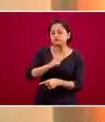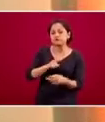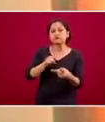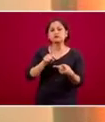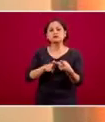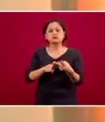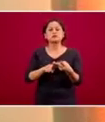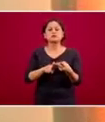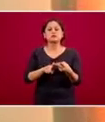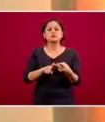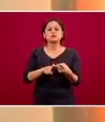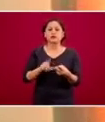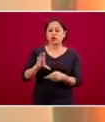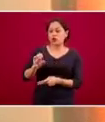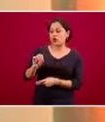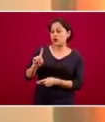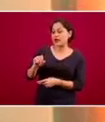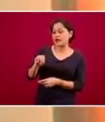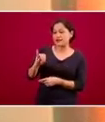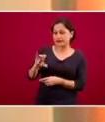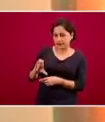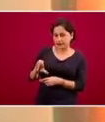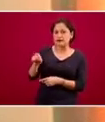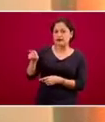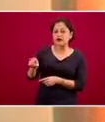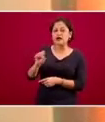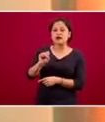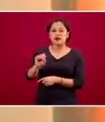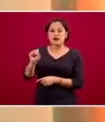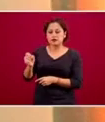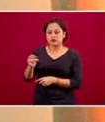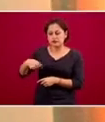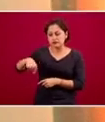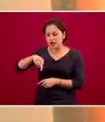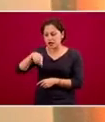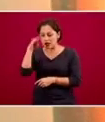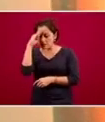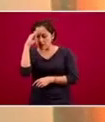Over 60% of the Mexican, over 70% of the Mexican population